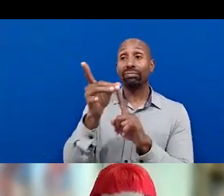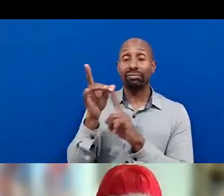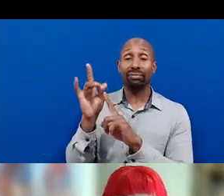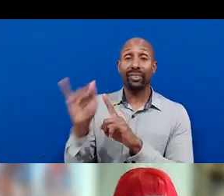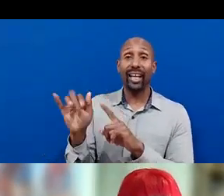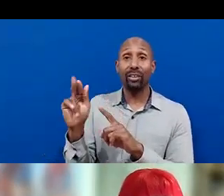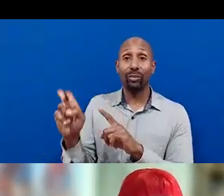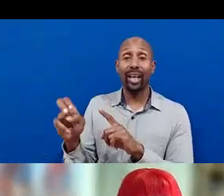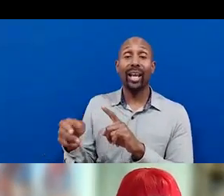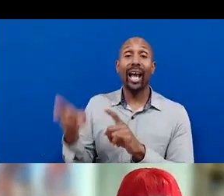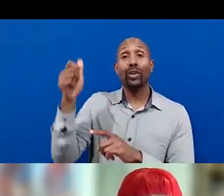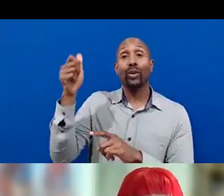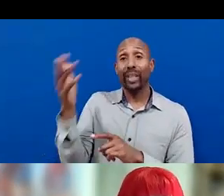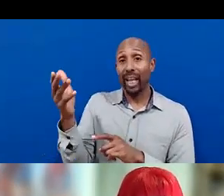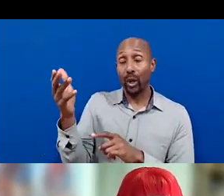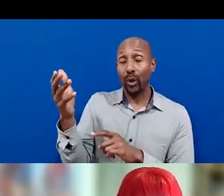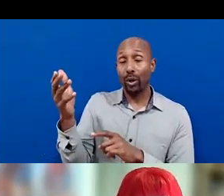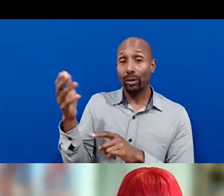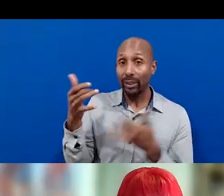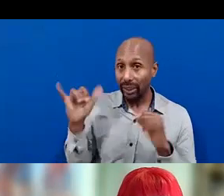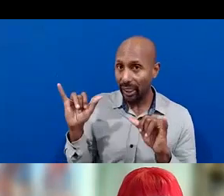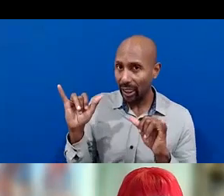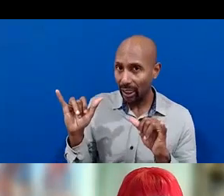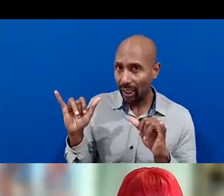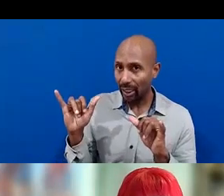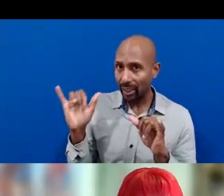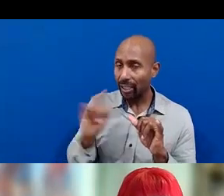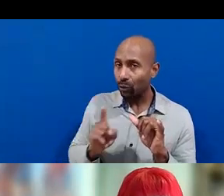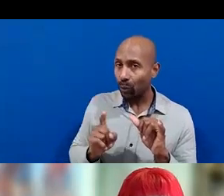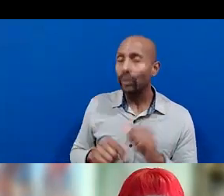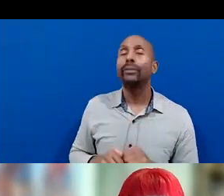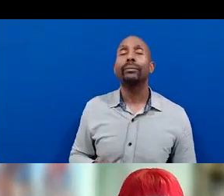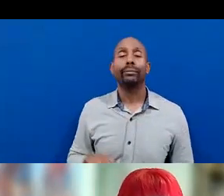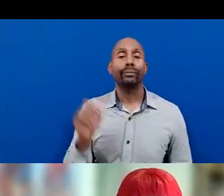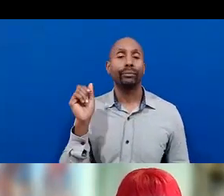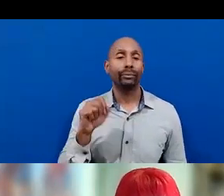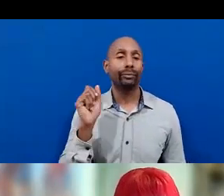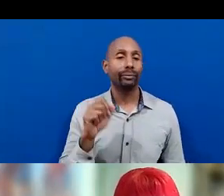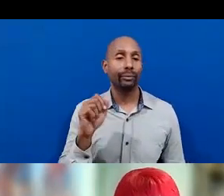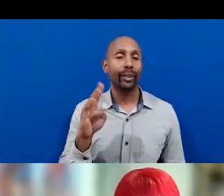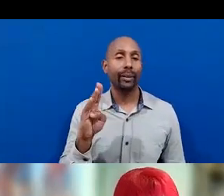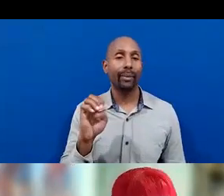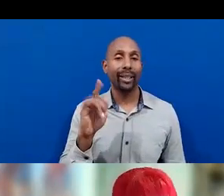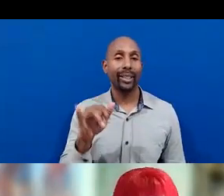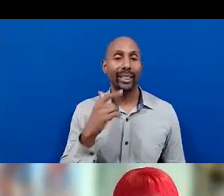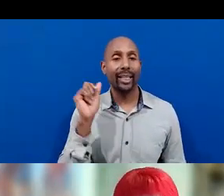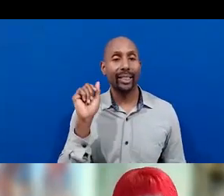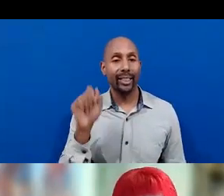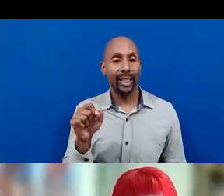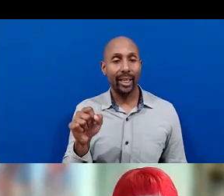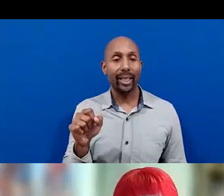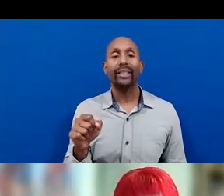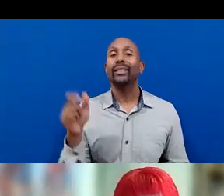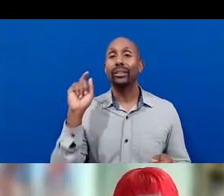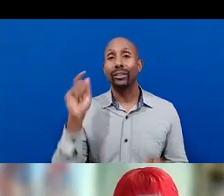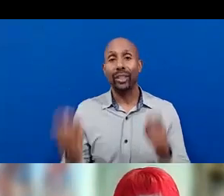holds true? Yep. So you can see here, again, things are change constantly